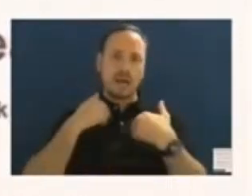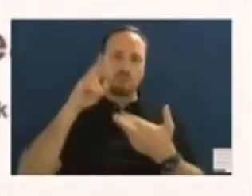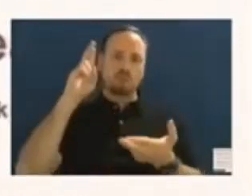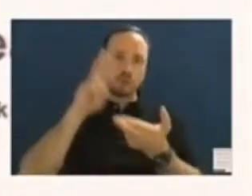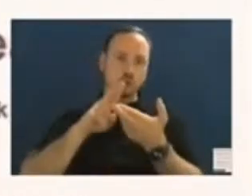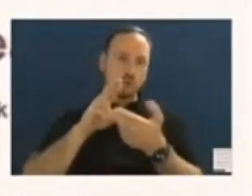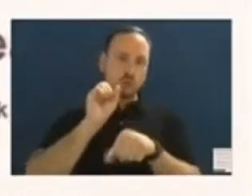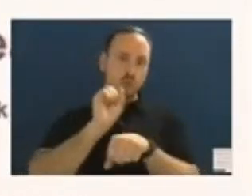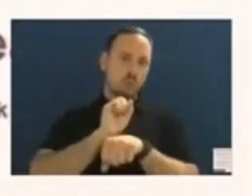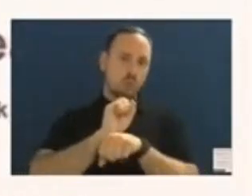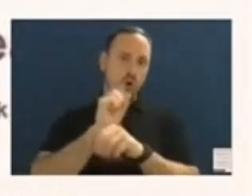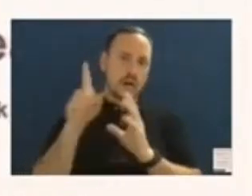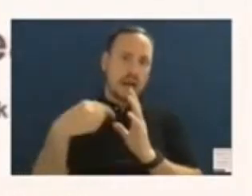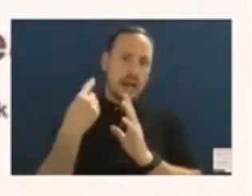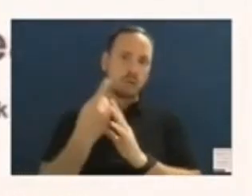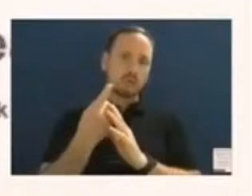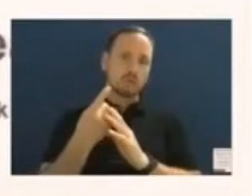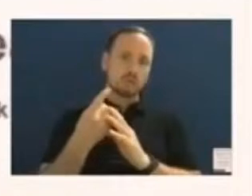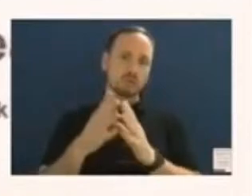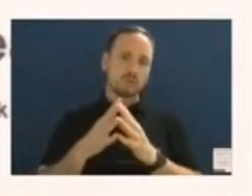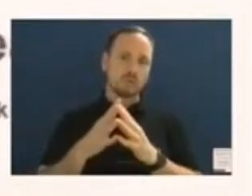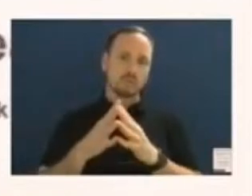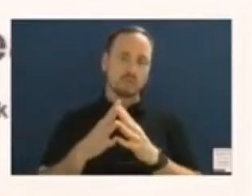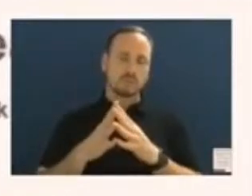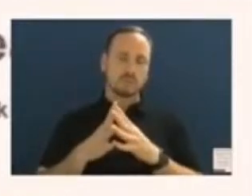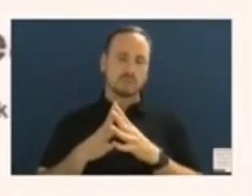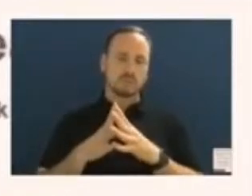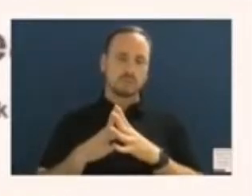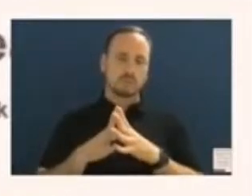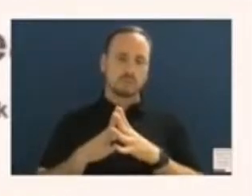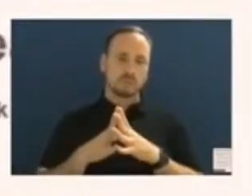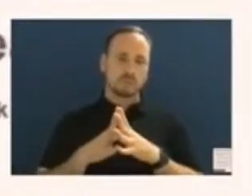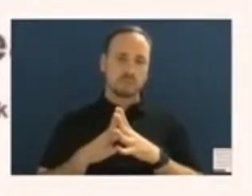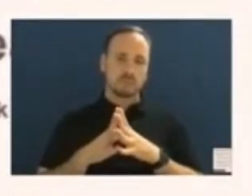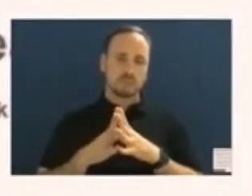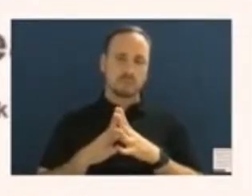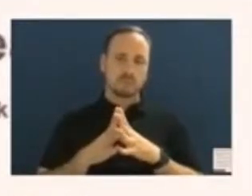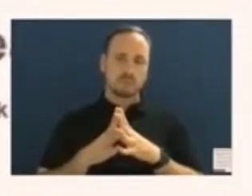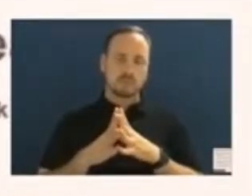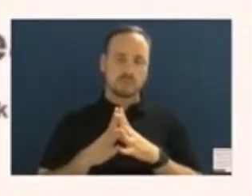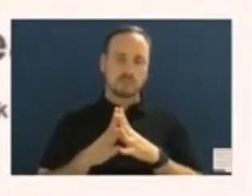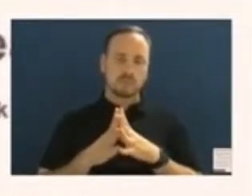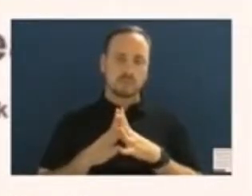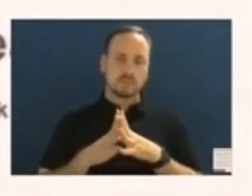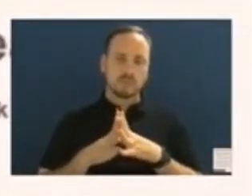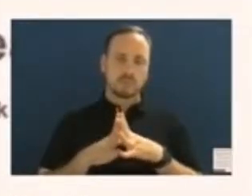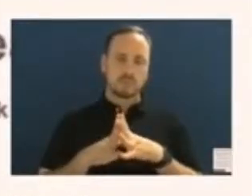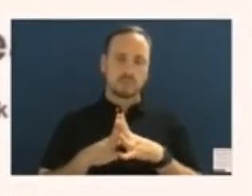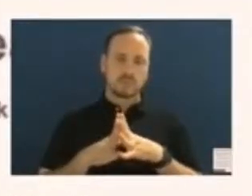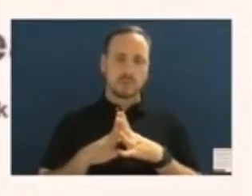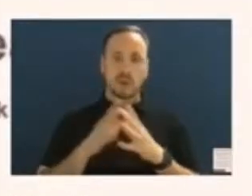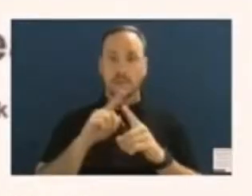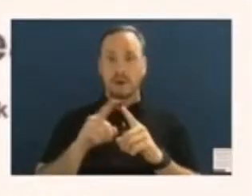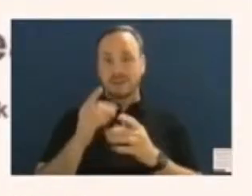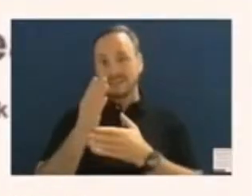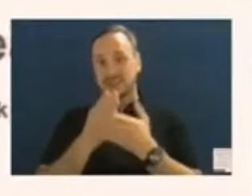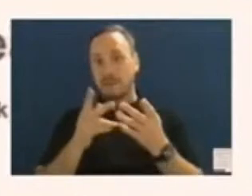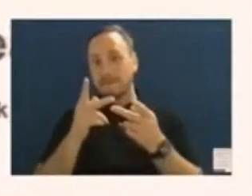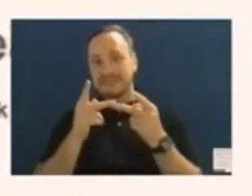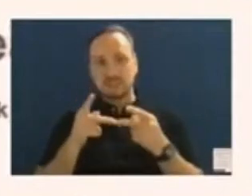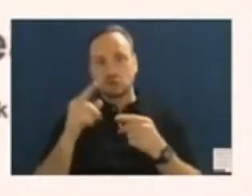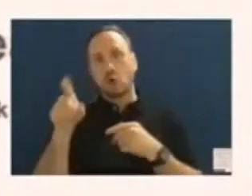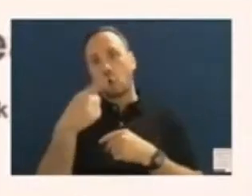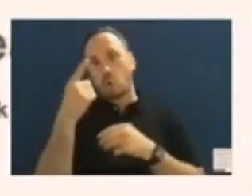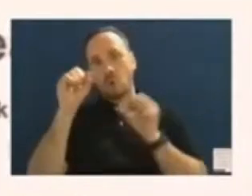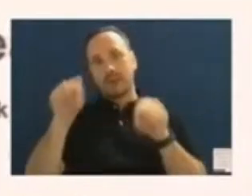where we have all of our students in remote learning, yet we have many positions who really can only effectively do their positions on site. So many of